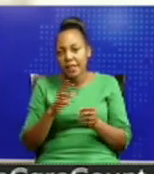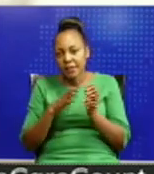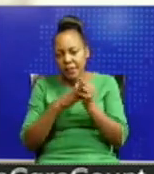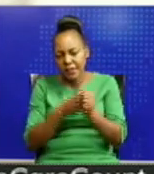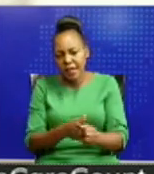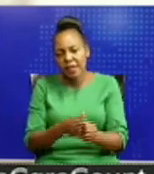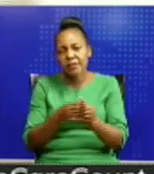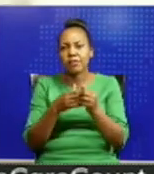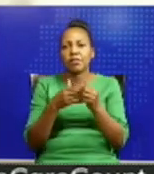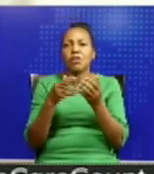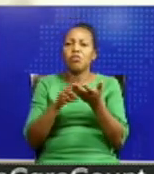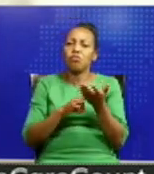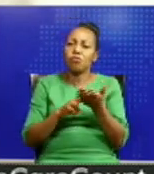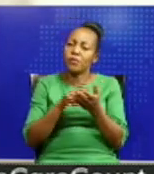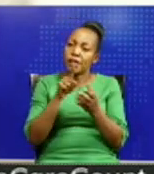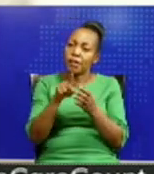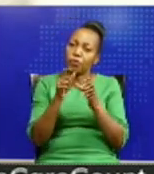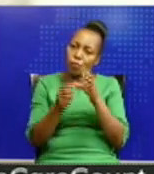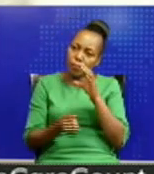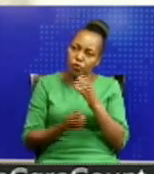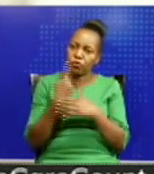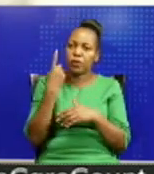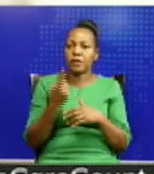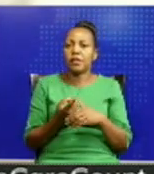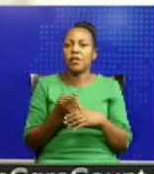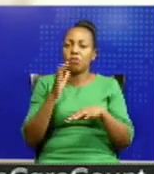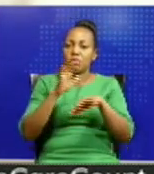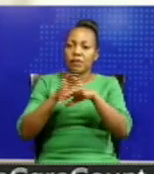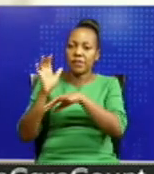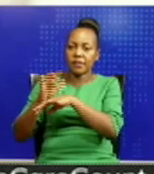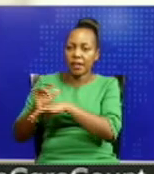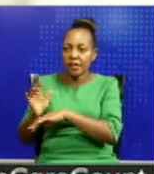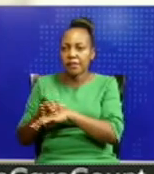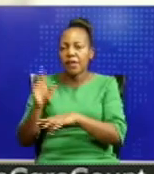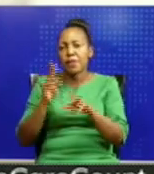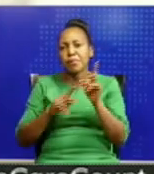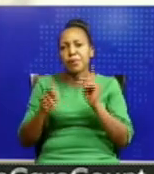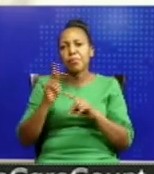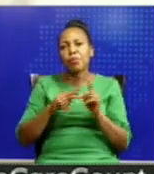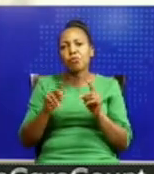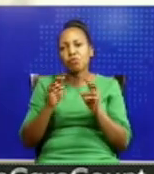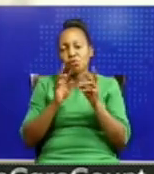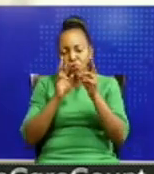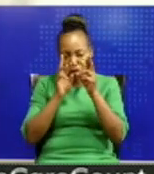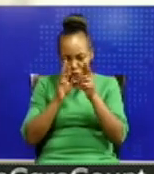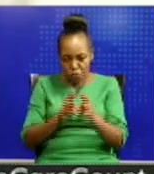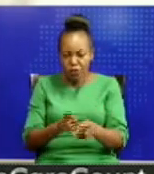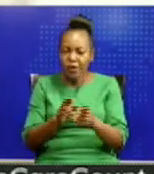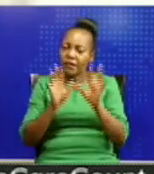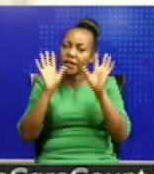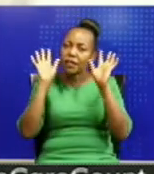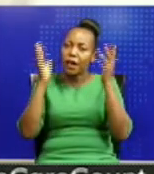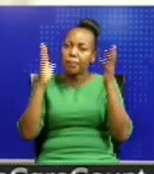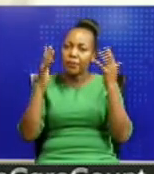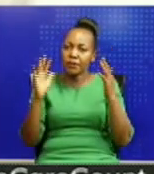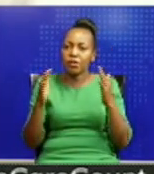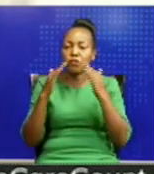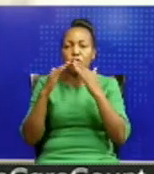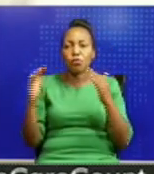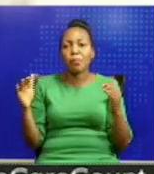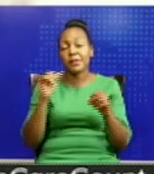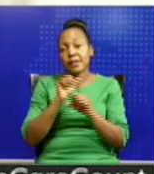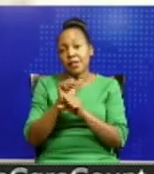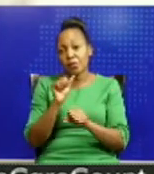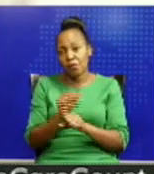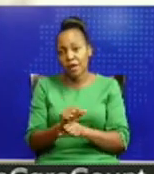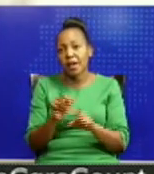leader, use that platform to sensitize people to be able to recognize and appreciate that each